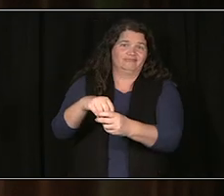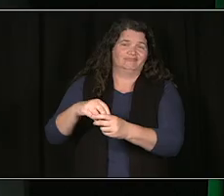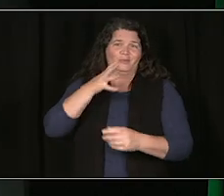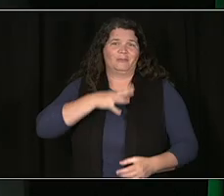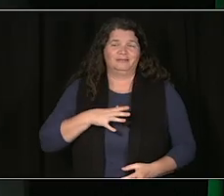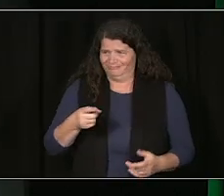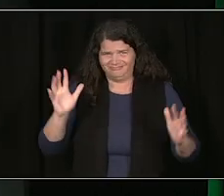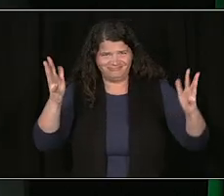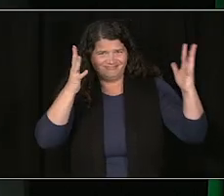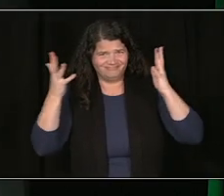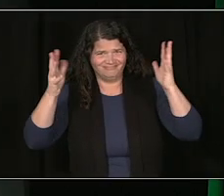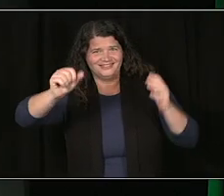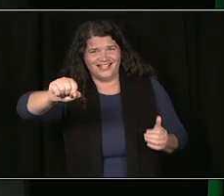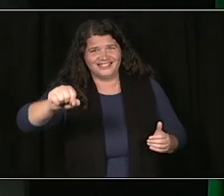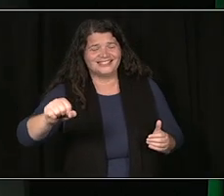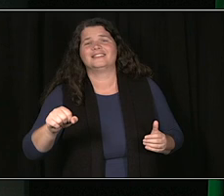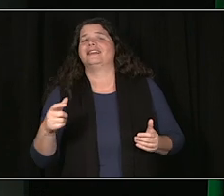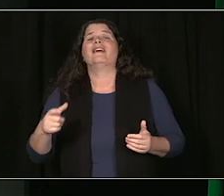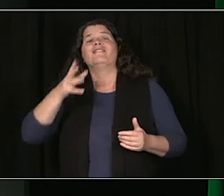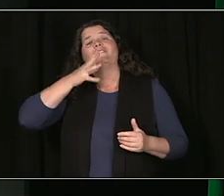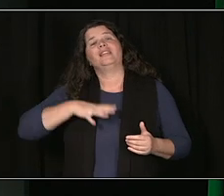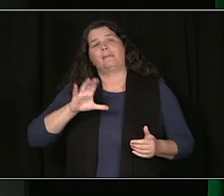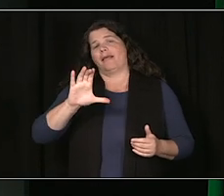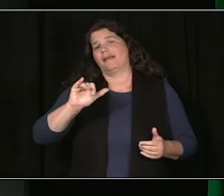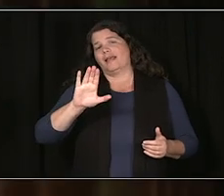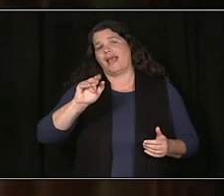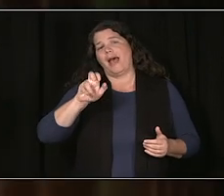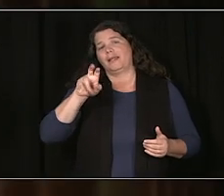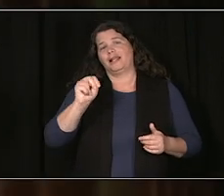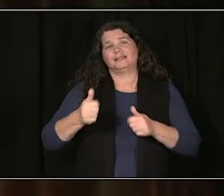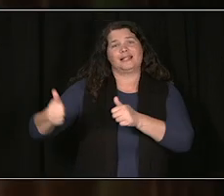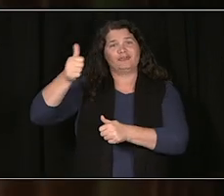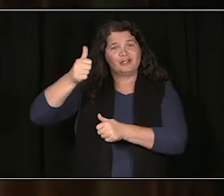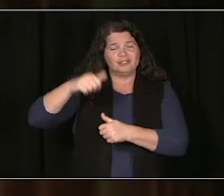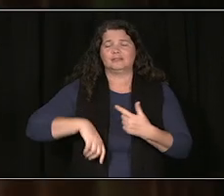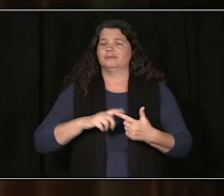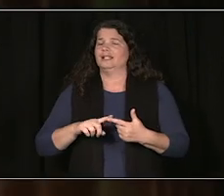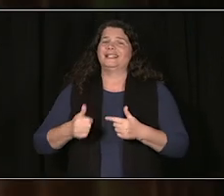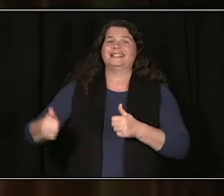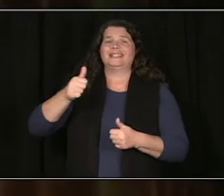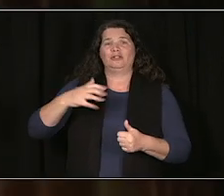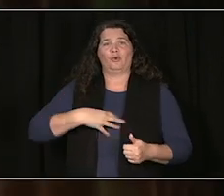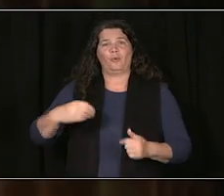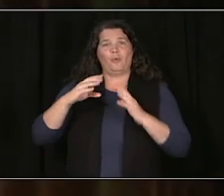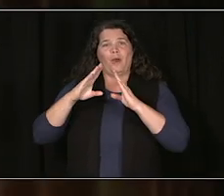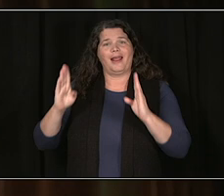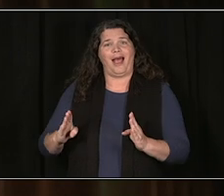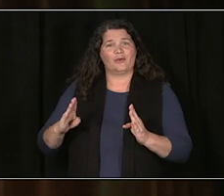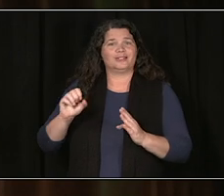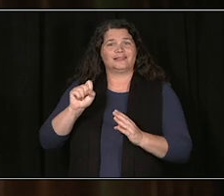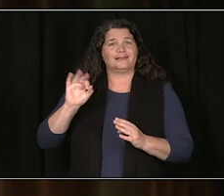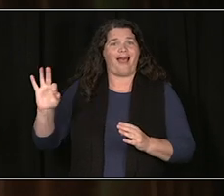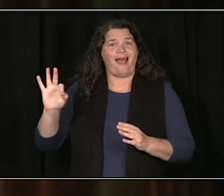Record number of female cabinet secretaries, senior White House staff, and I work with them each and every day. We have